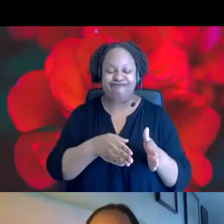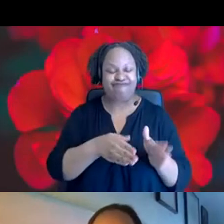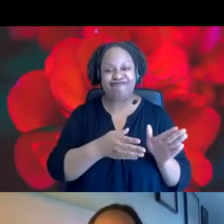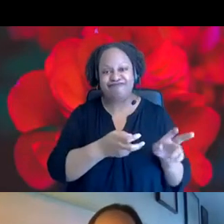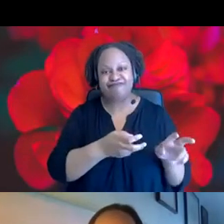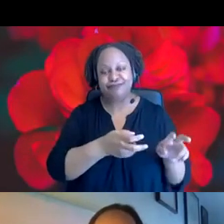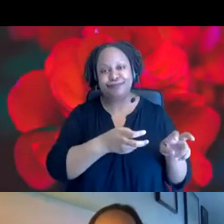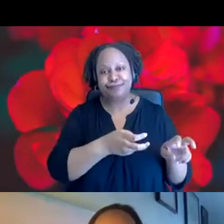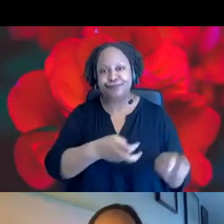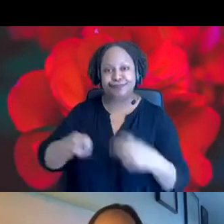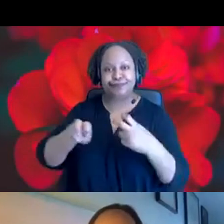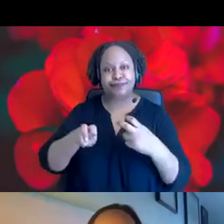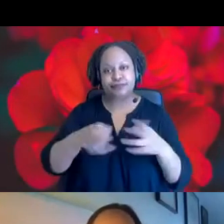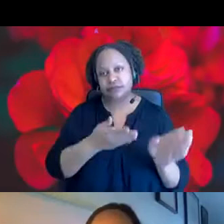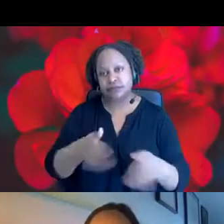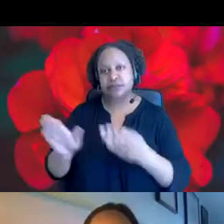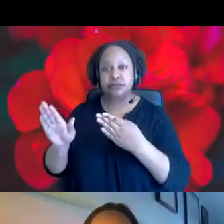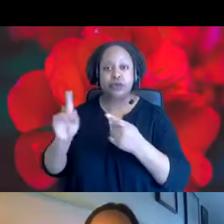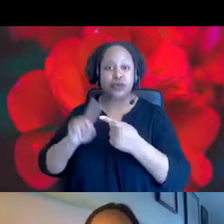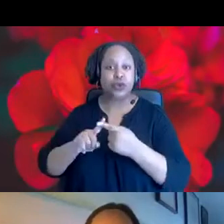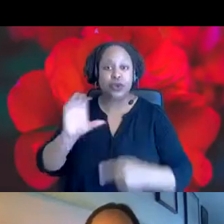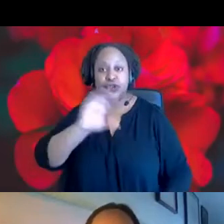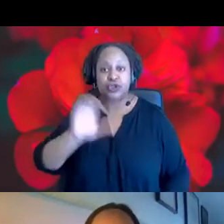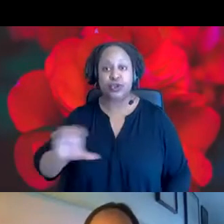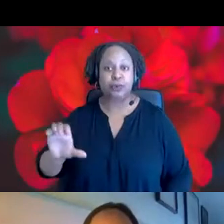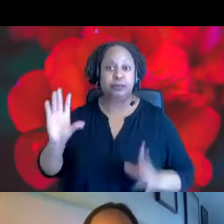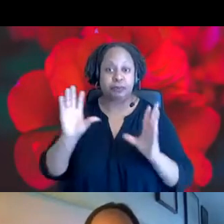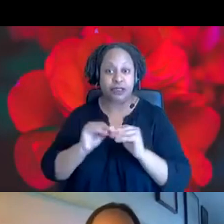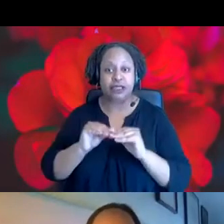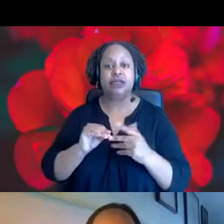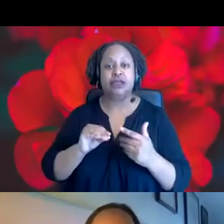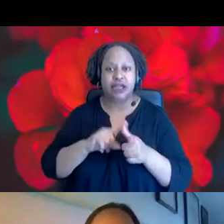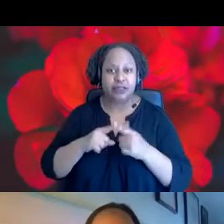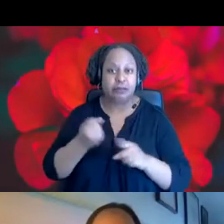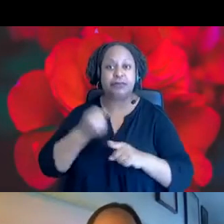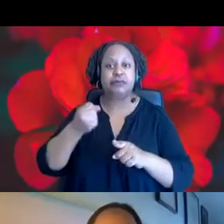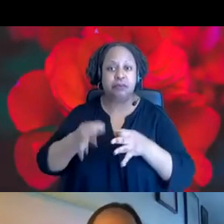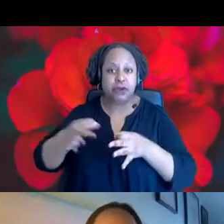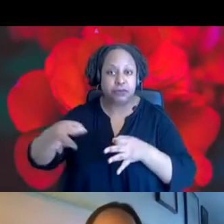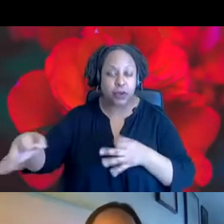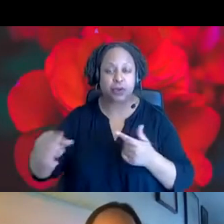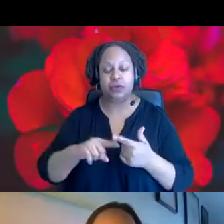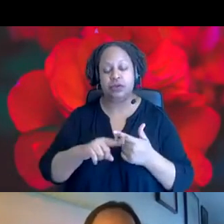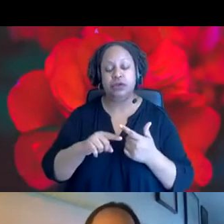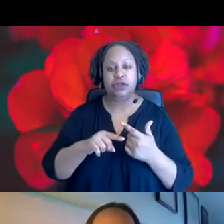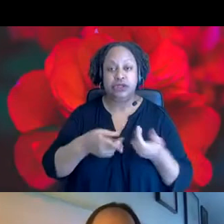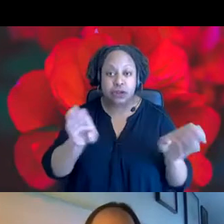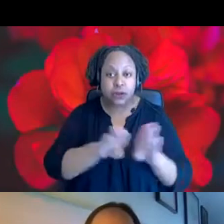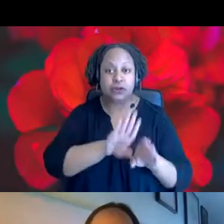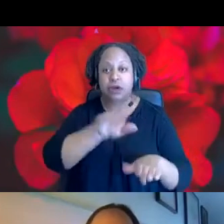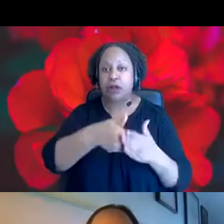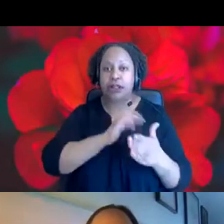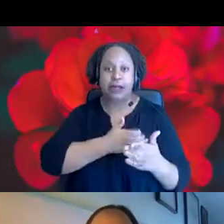Zoom meetings, and suddenly we were getting postponements and shutdowns for all of our individual